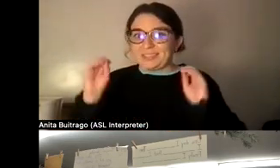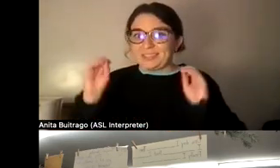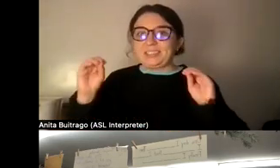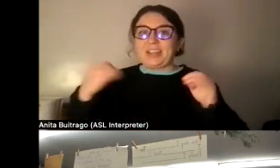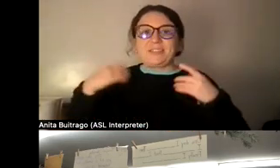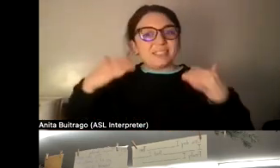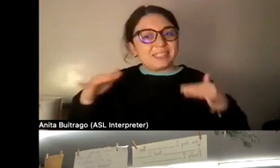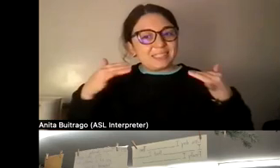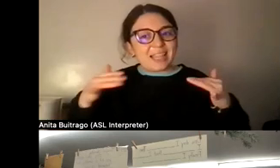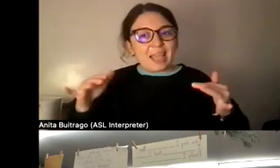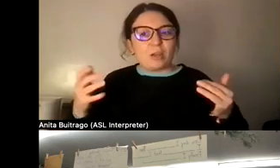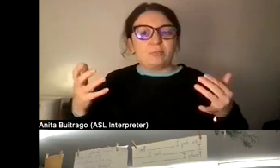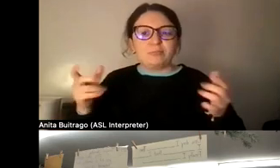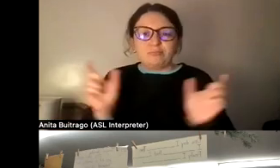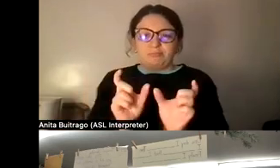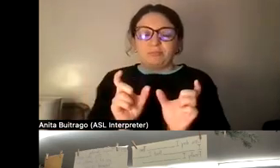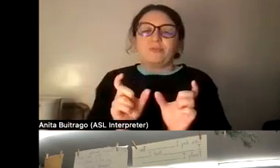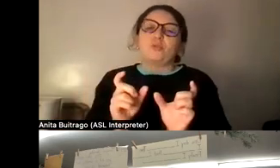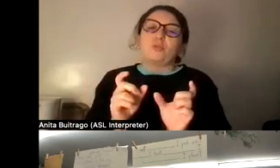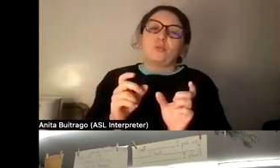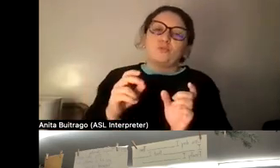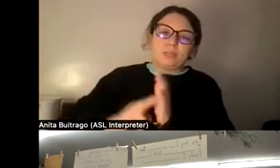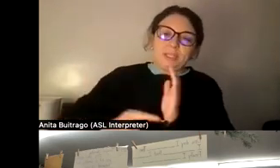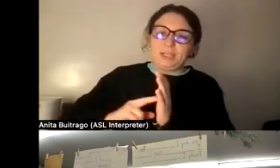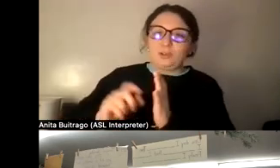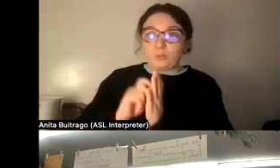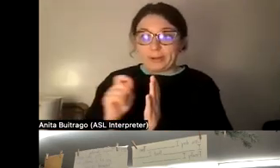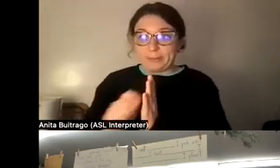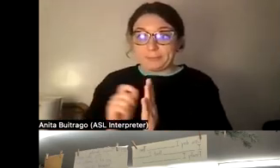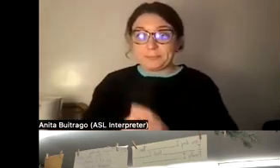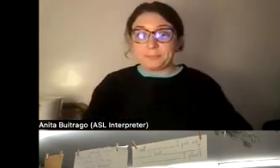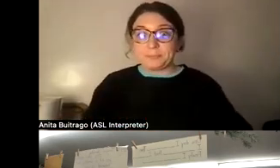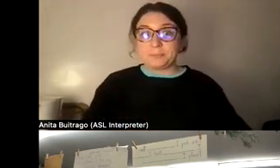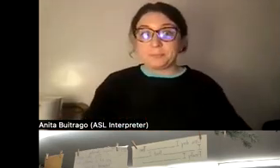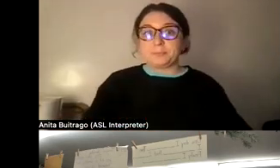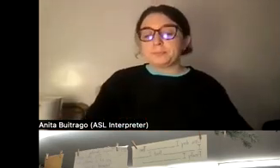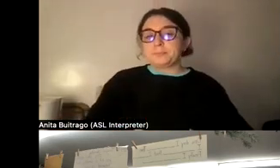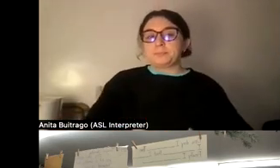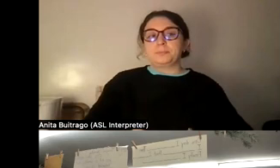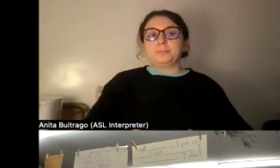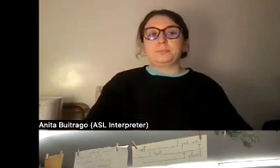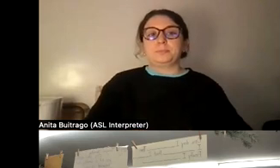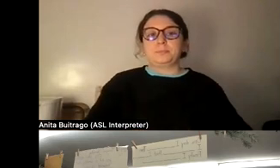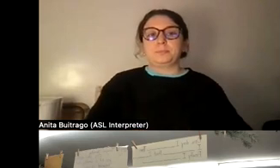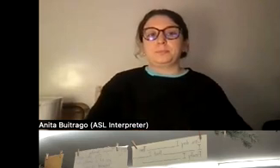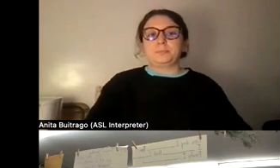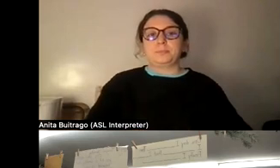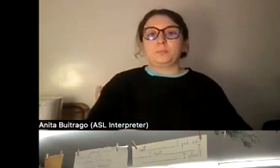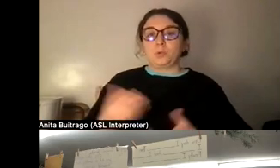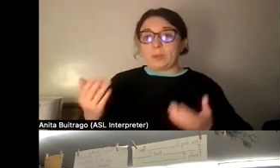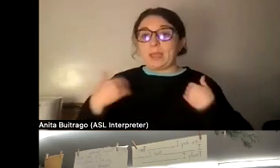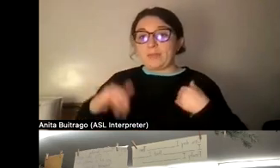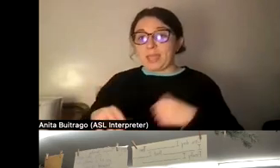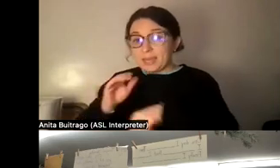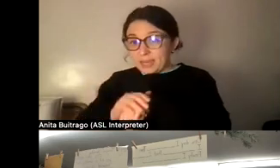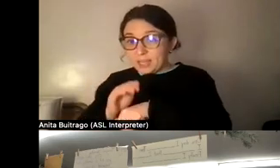goes with them, both for reading and then writing and spelling. So we are doing that in English, we're doing that in